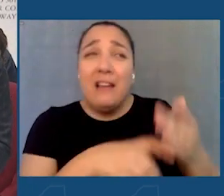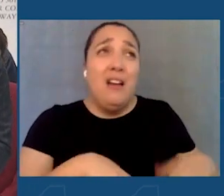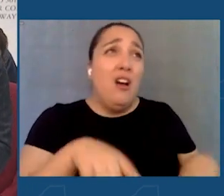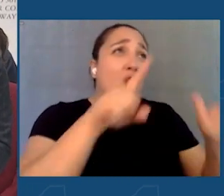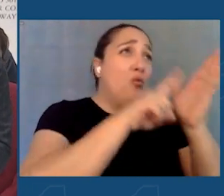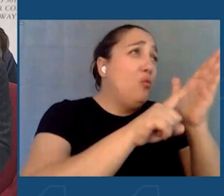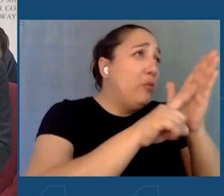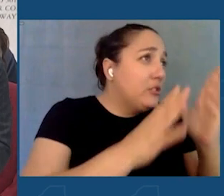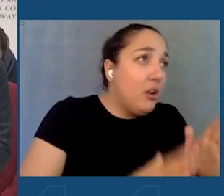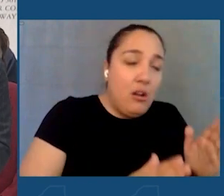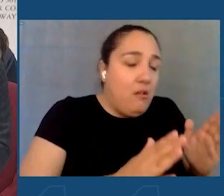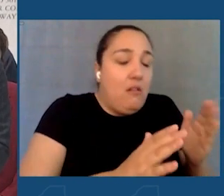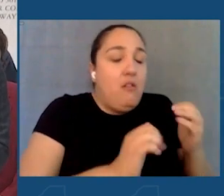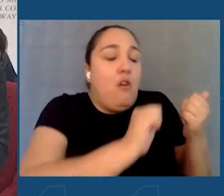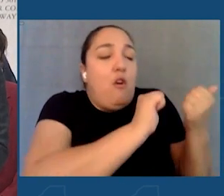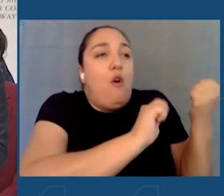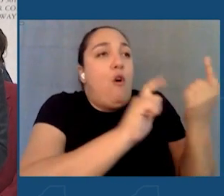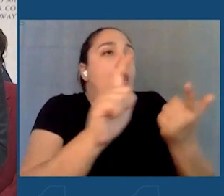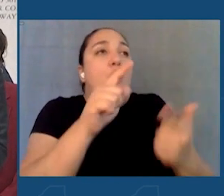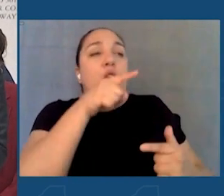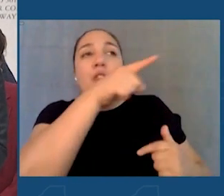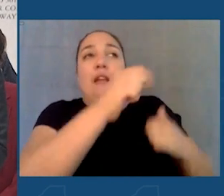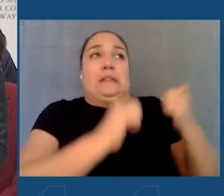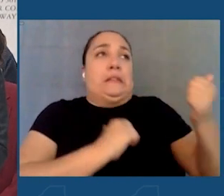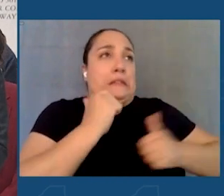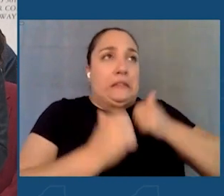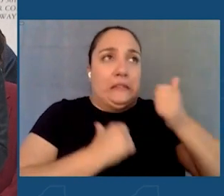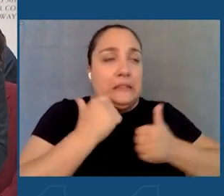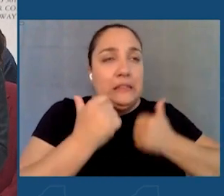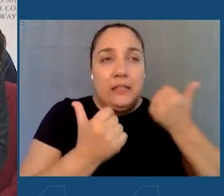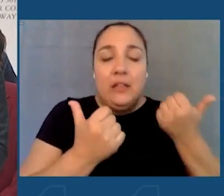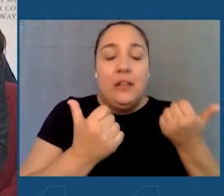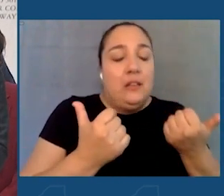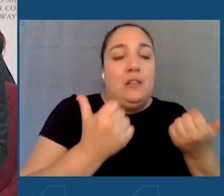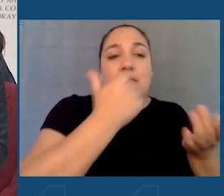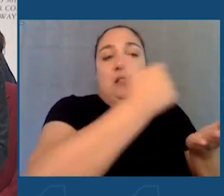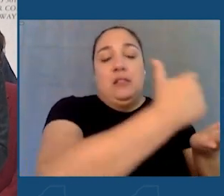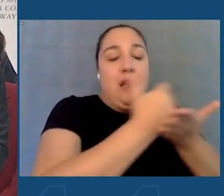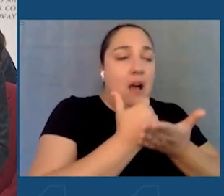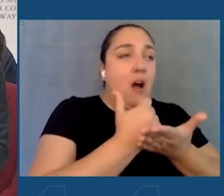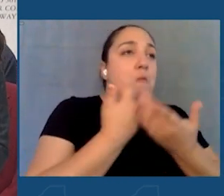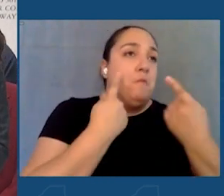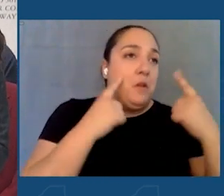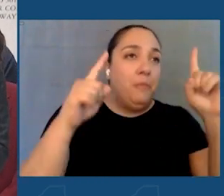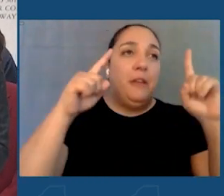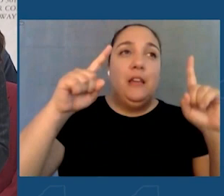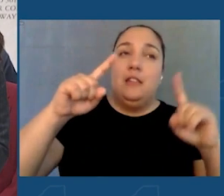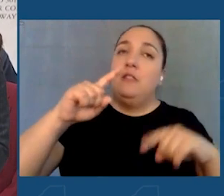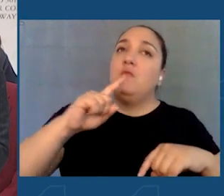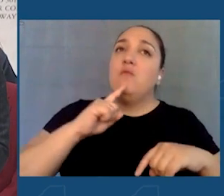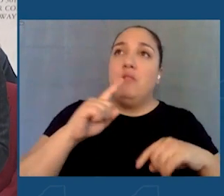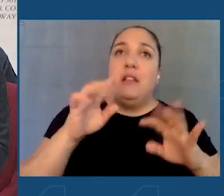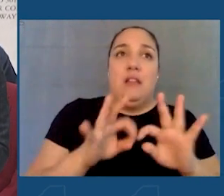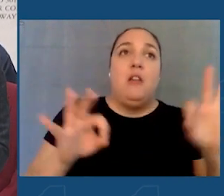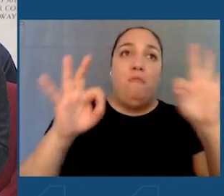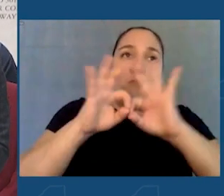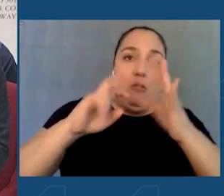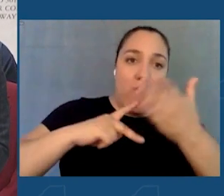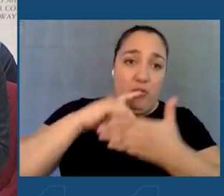everyone that has completed almost this landmark infrastructure project.